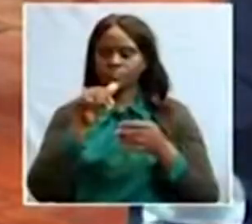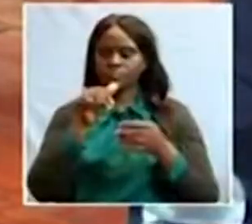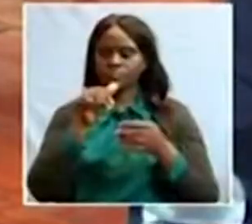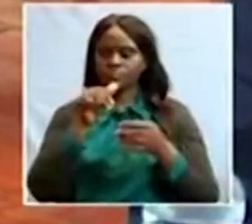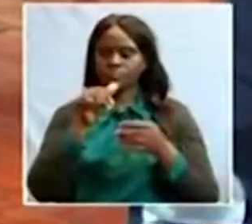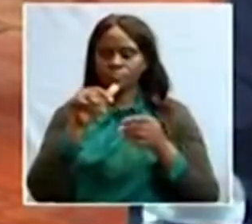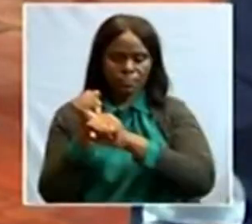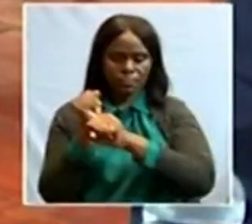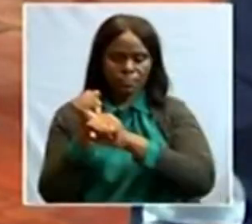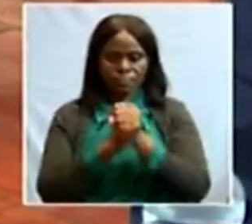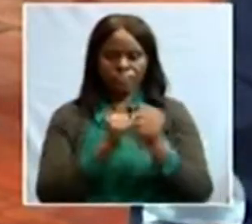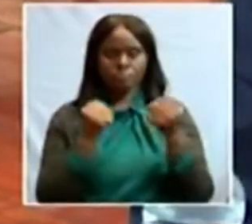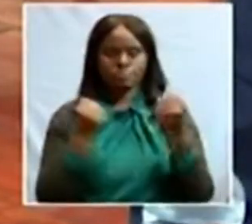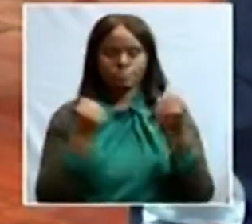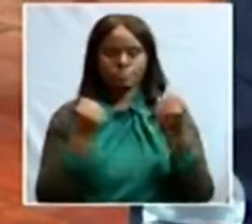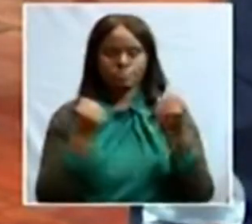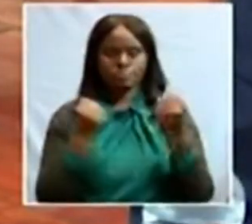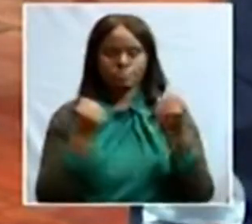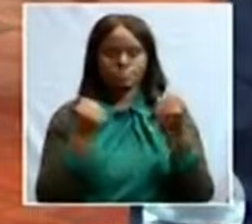a protective clothing